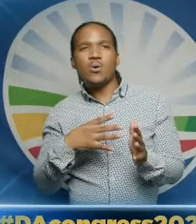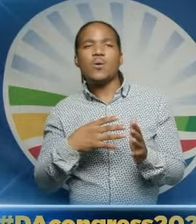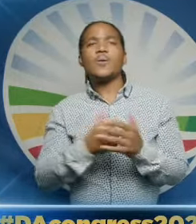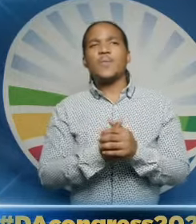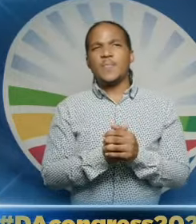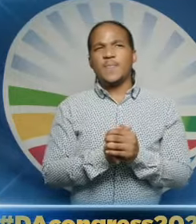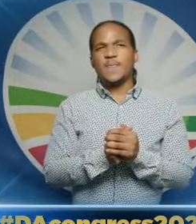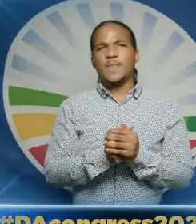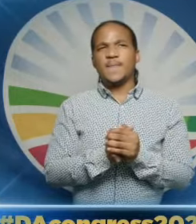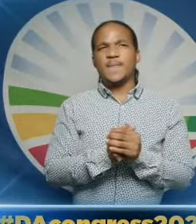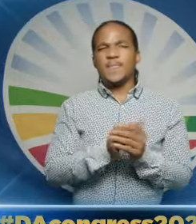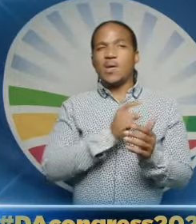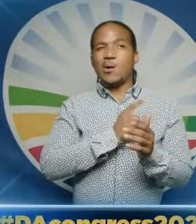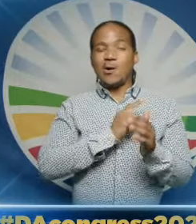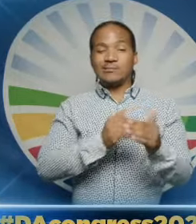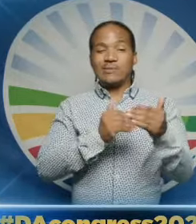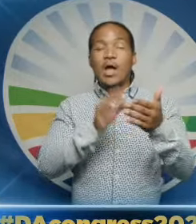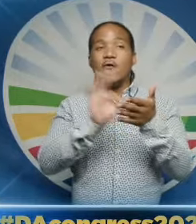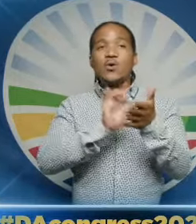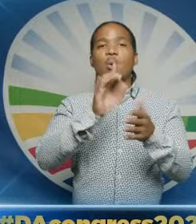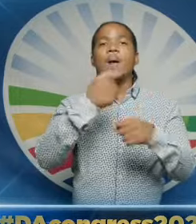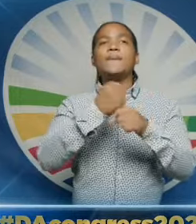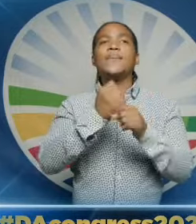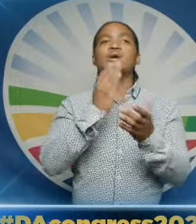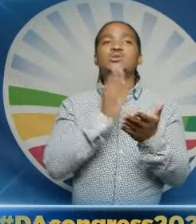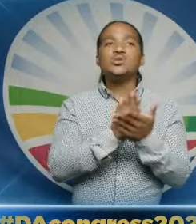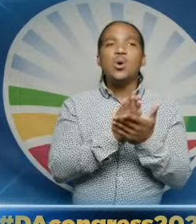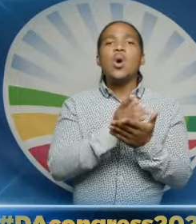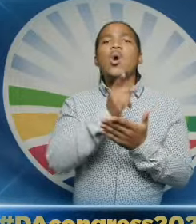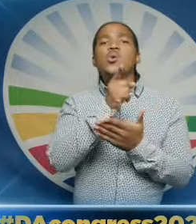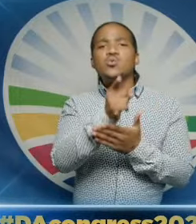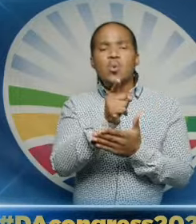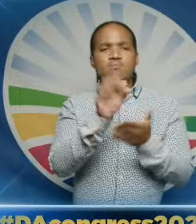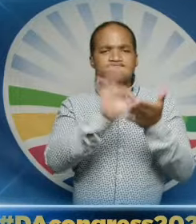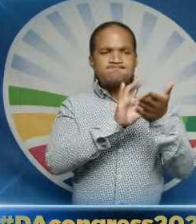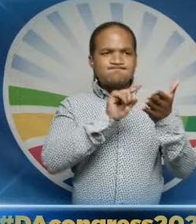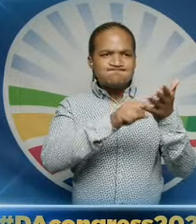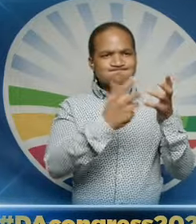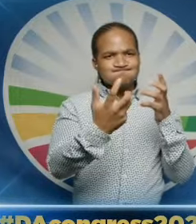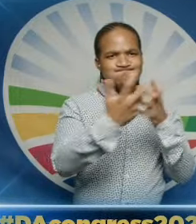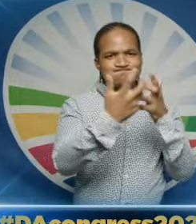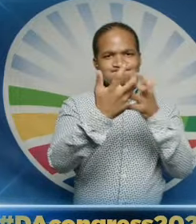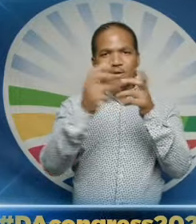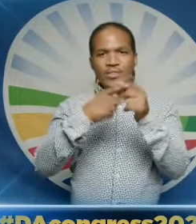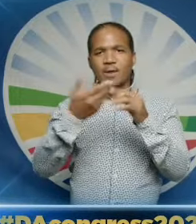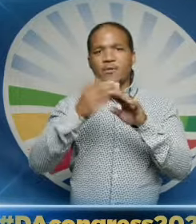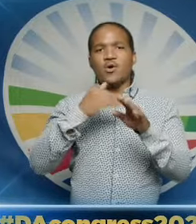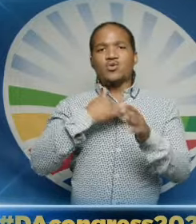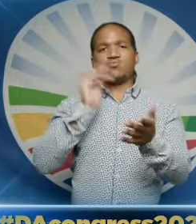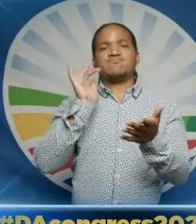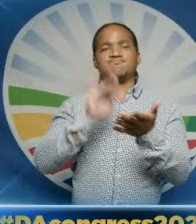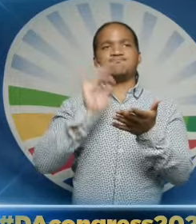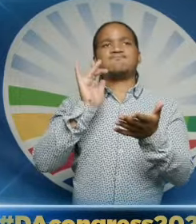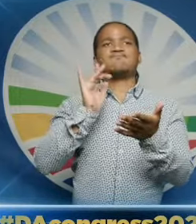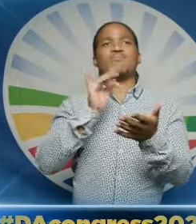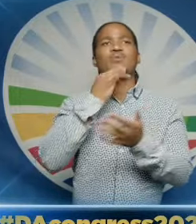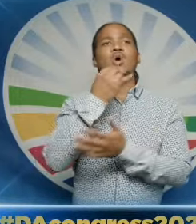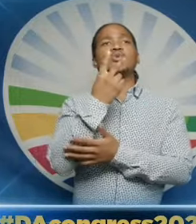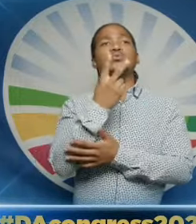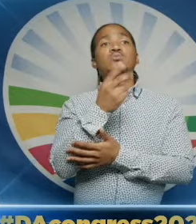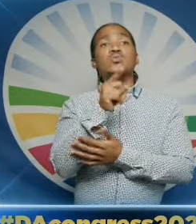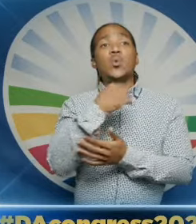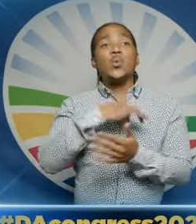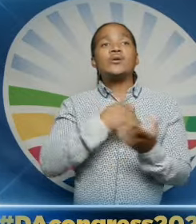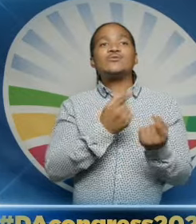of error, because OpenVote will make sure that your ballot is correctly filled in before you can submit. So it's the 21st century way of